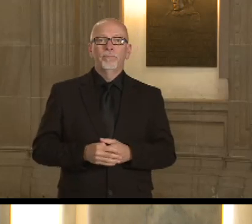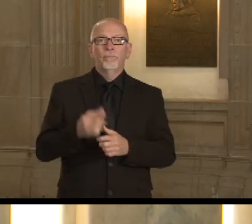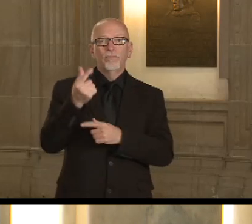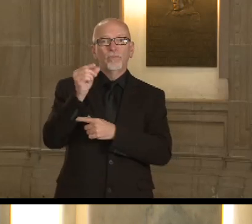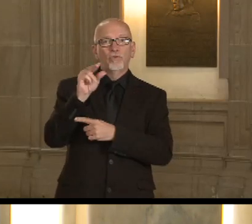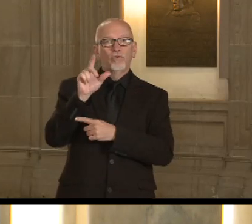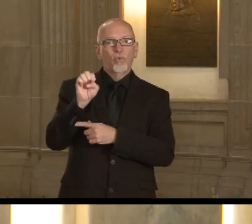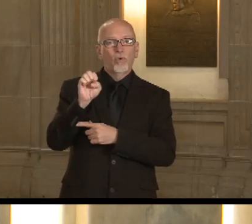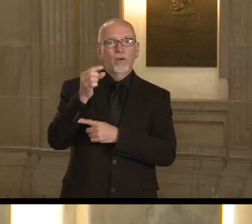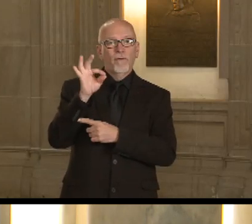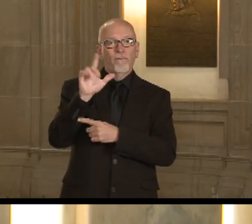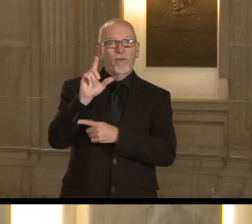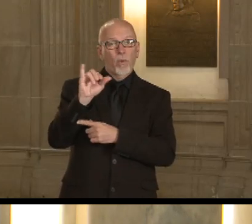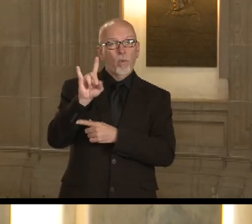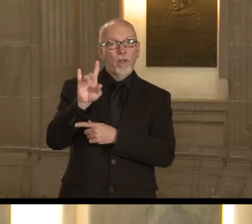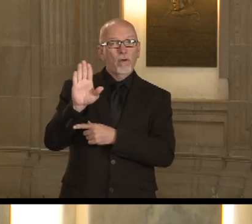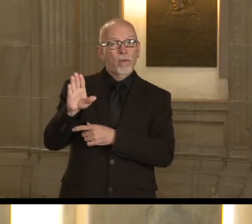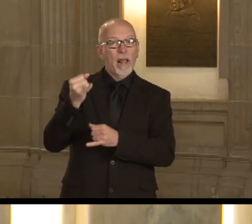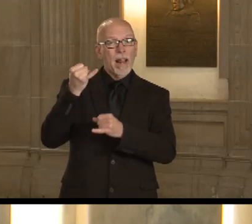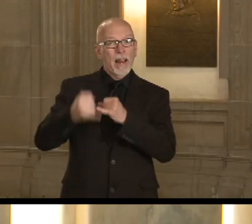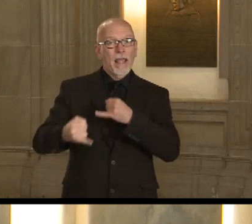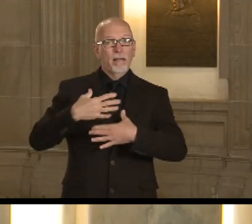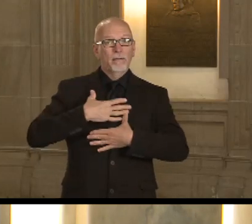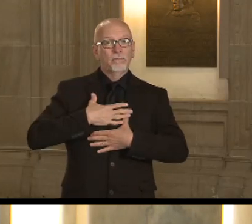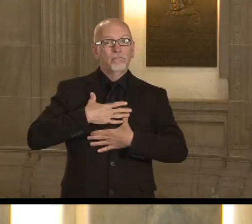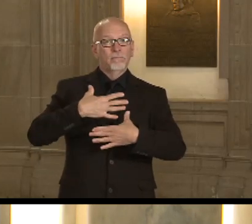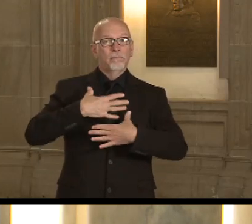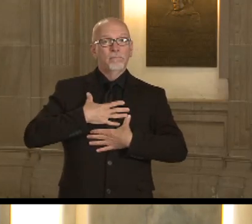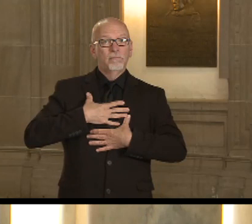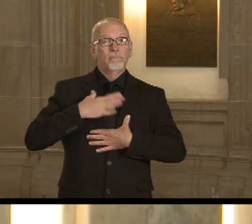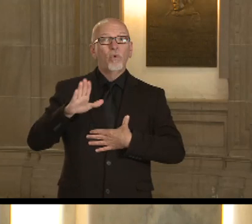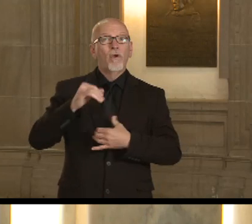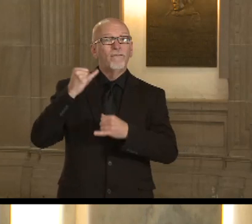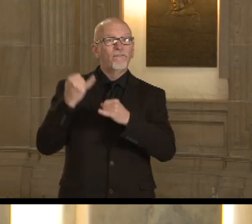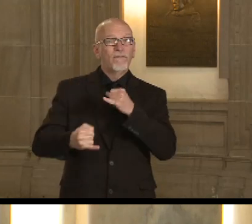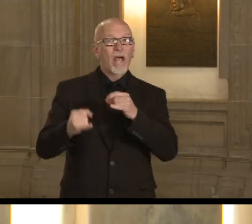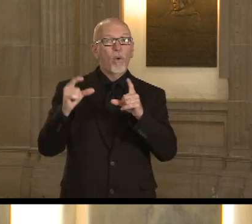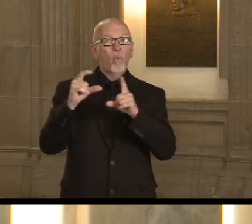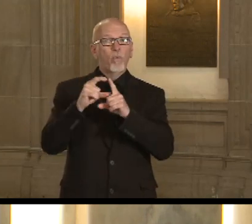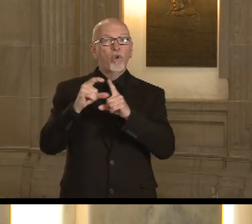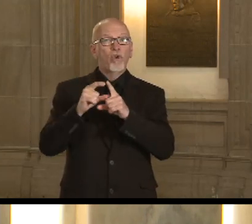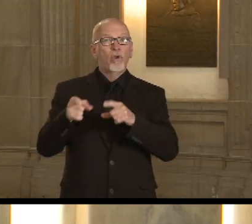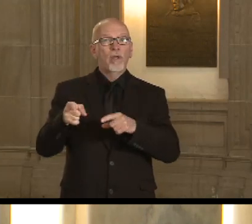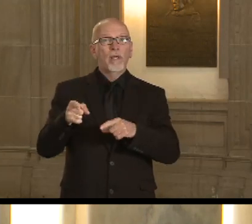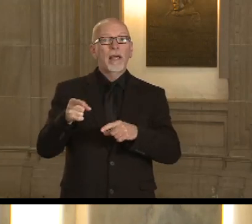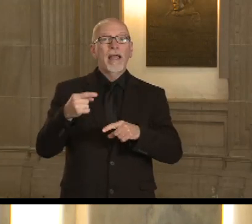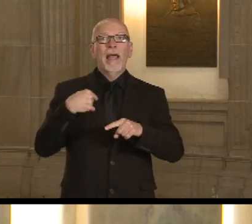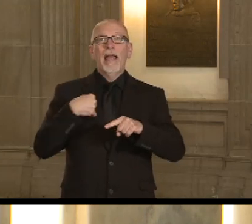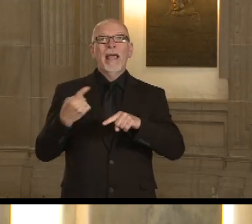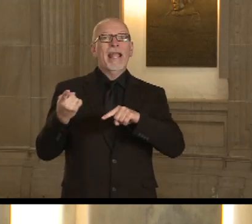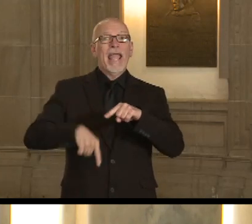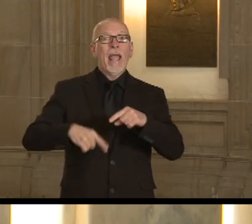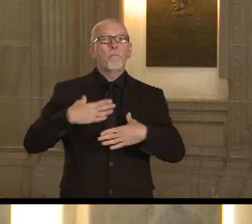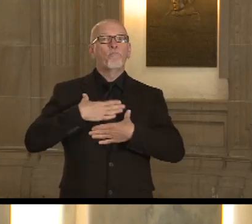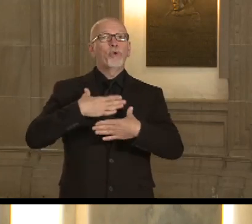George Floyd's last gasp, his final words, "I can't